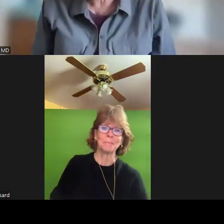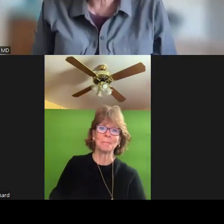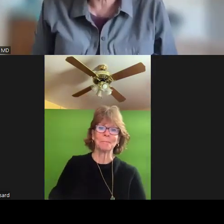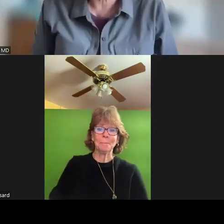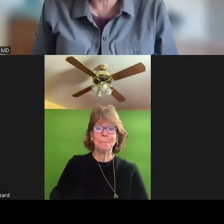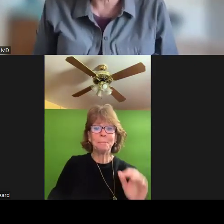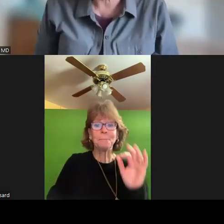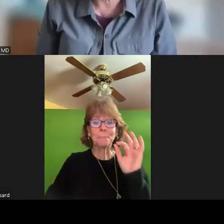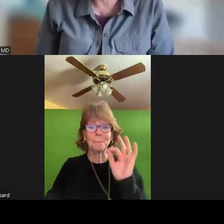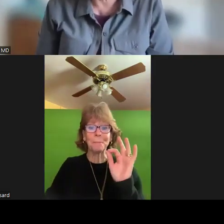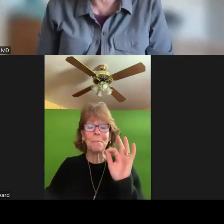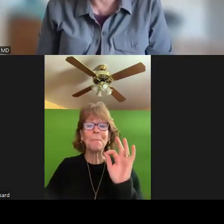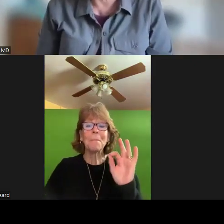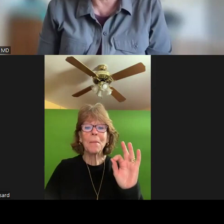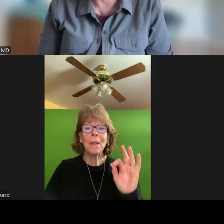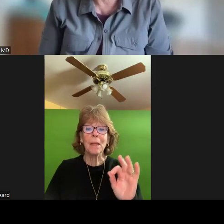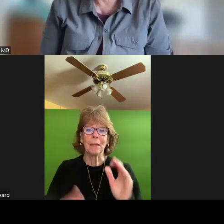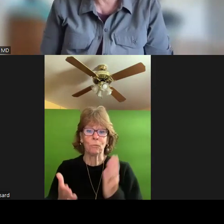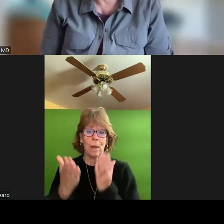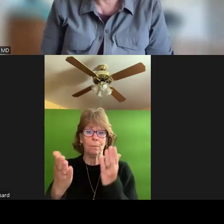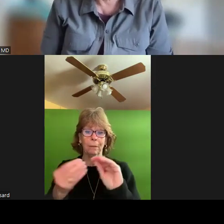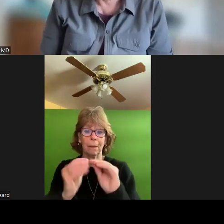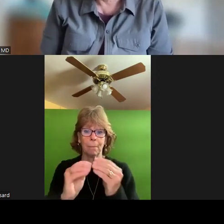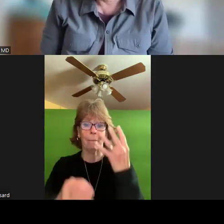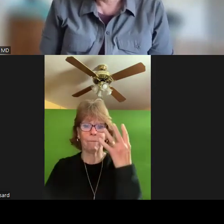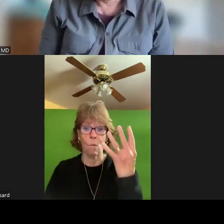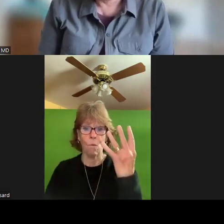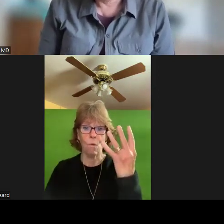Okay, so recommendation number 4.